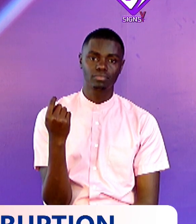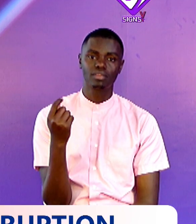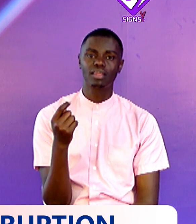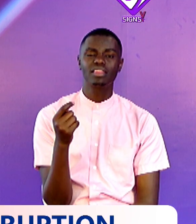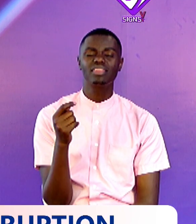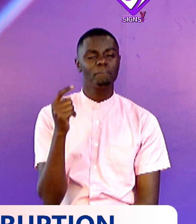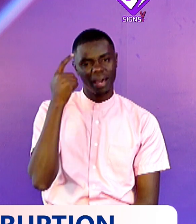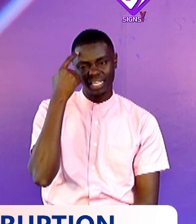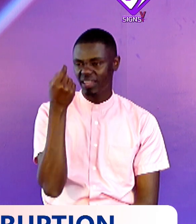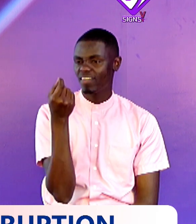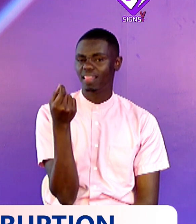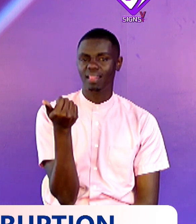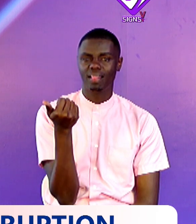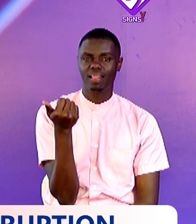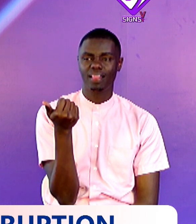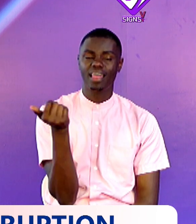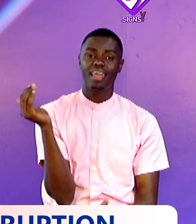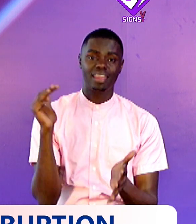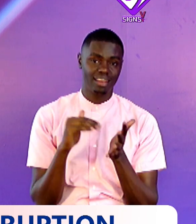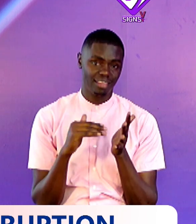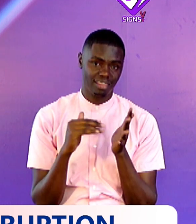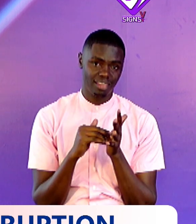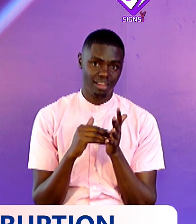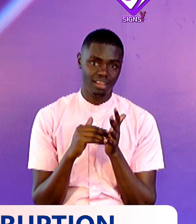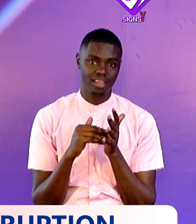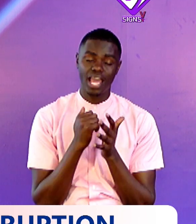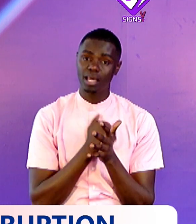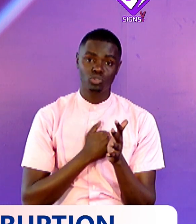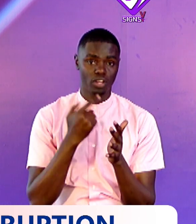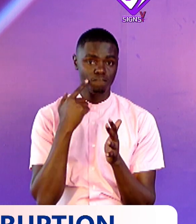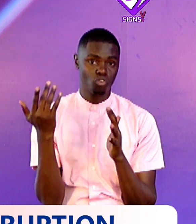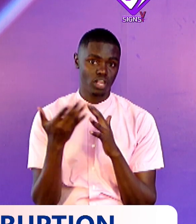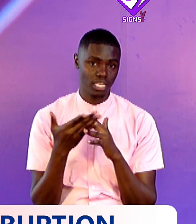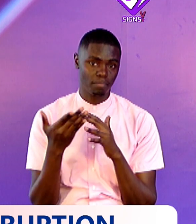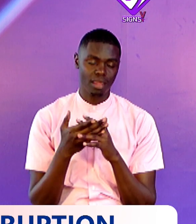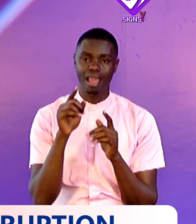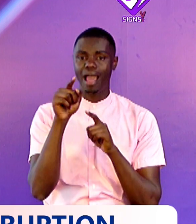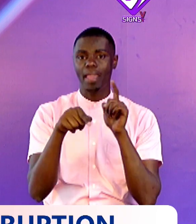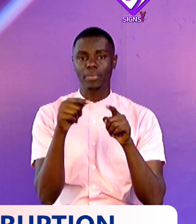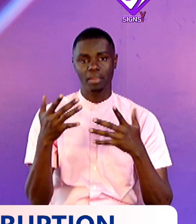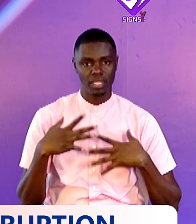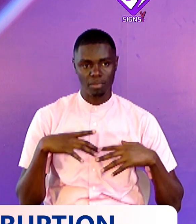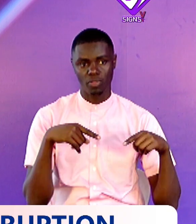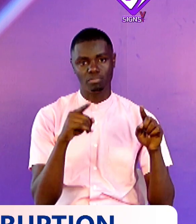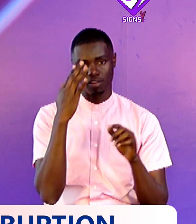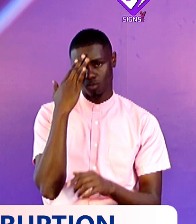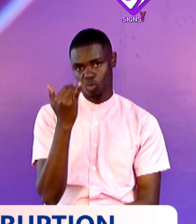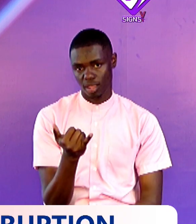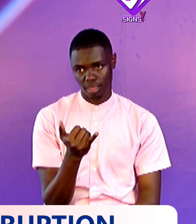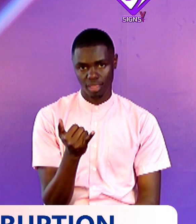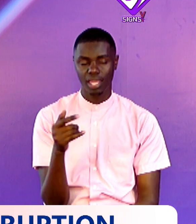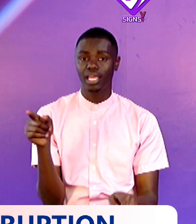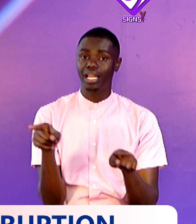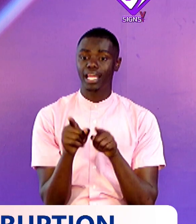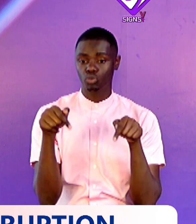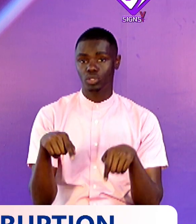small. Of course, there's And always... again, Right. just sorry for interfering. No problem. I blame the people themselves. Because, like